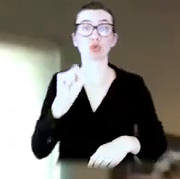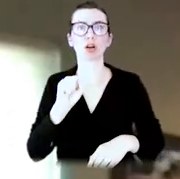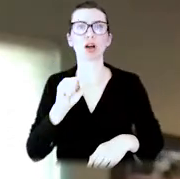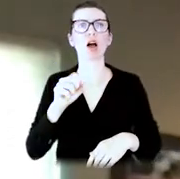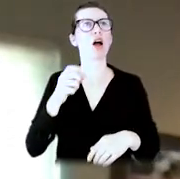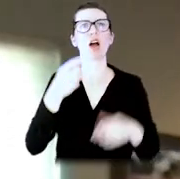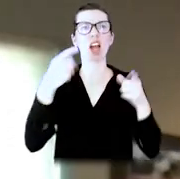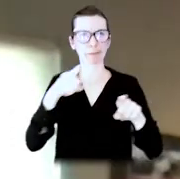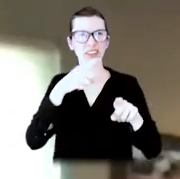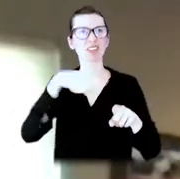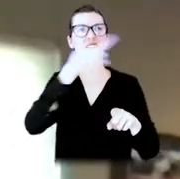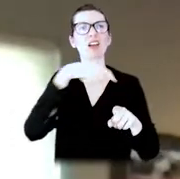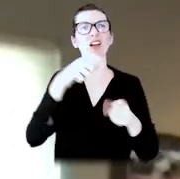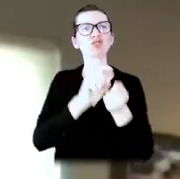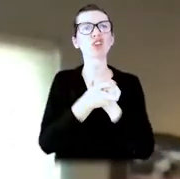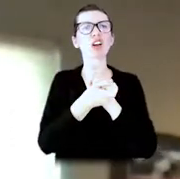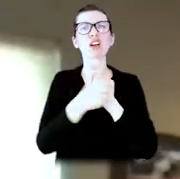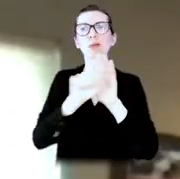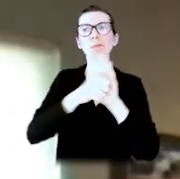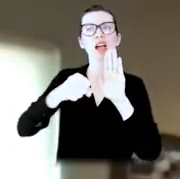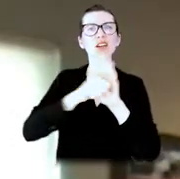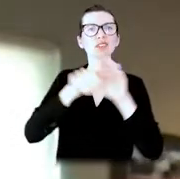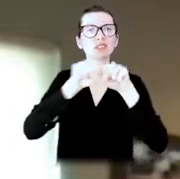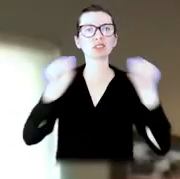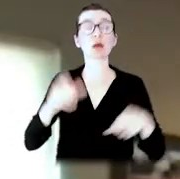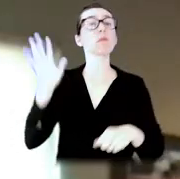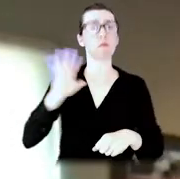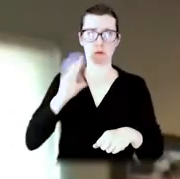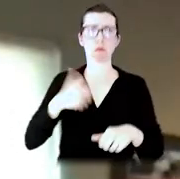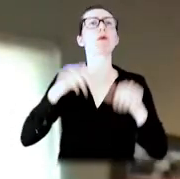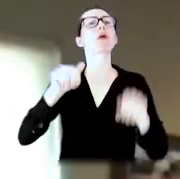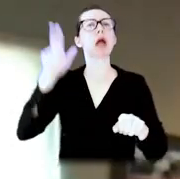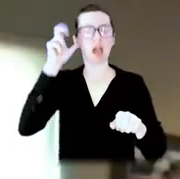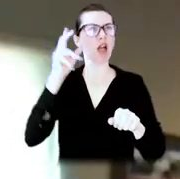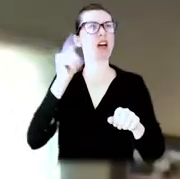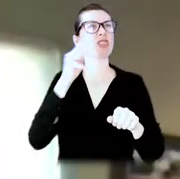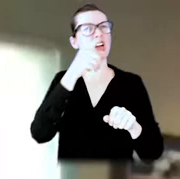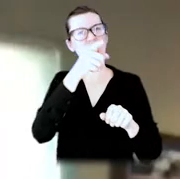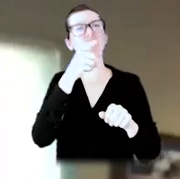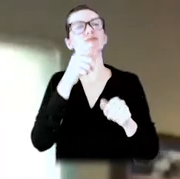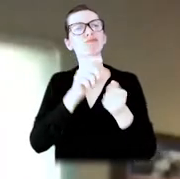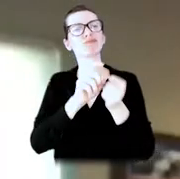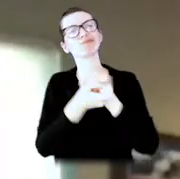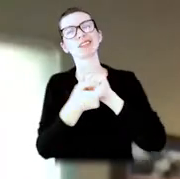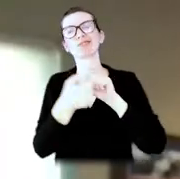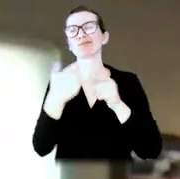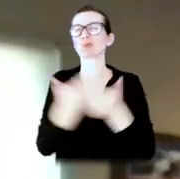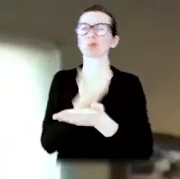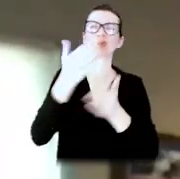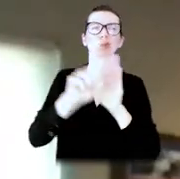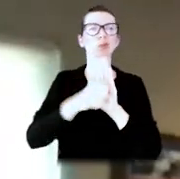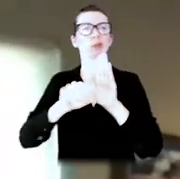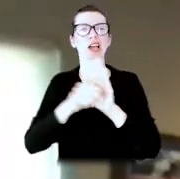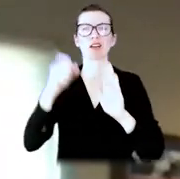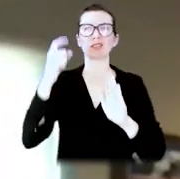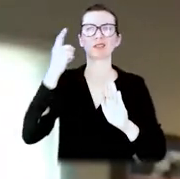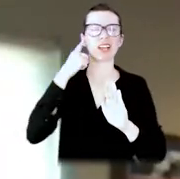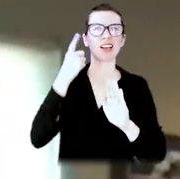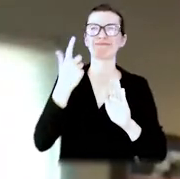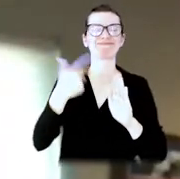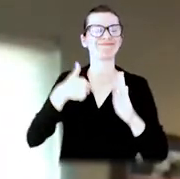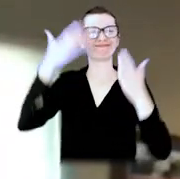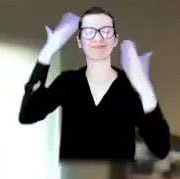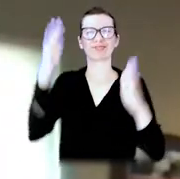bell system. Before, I had no problem hearing it, but the way they changed the bell to this new bell sound, I don't know, it